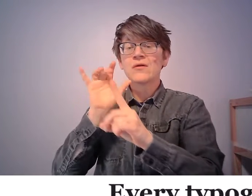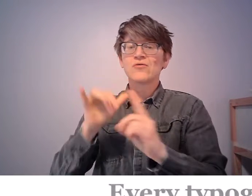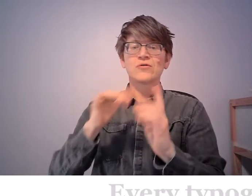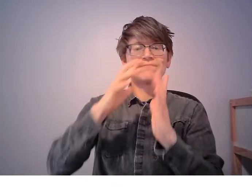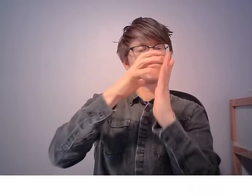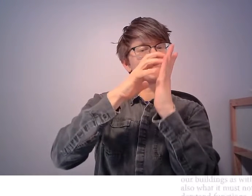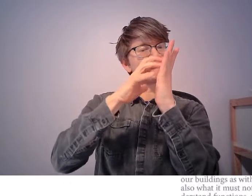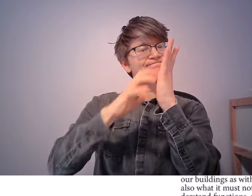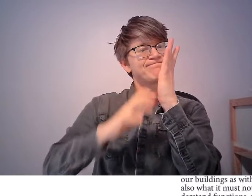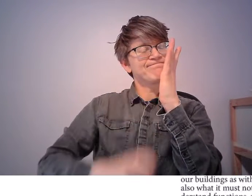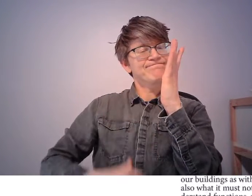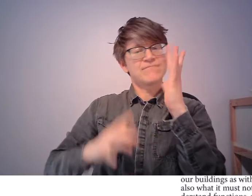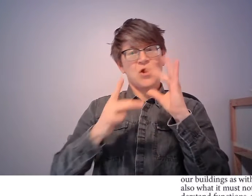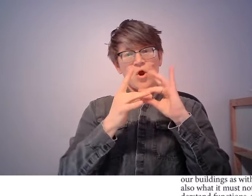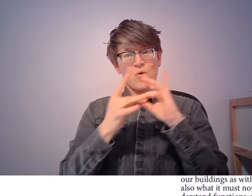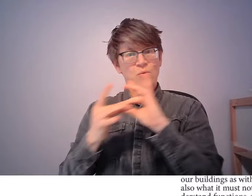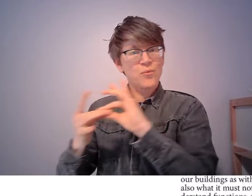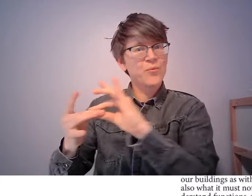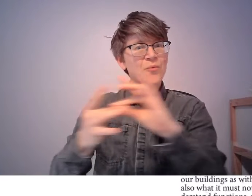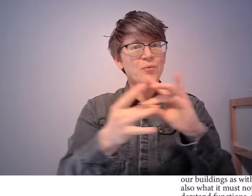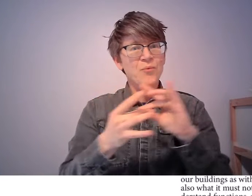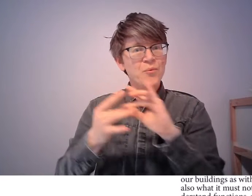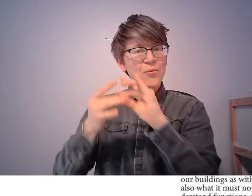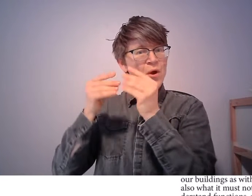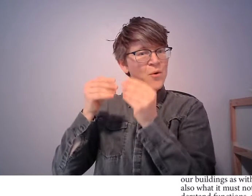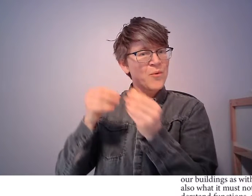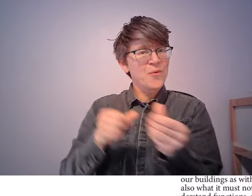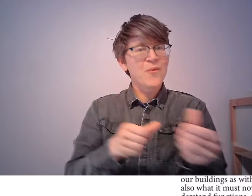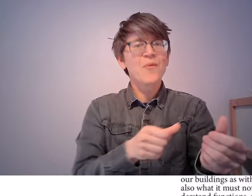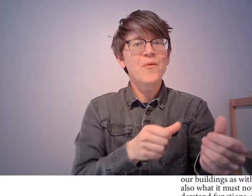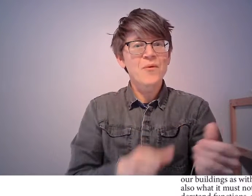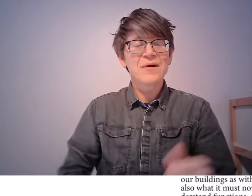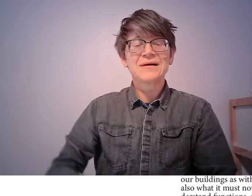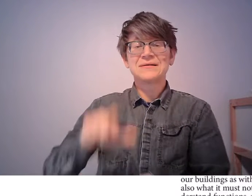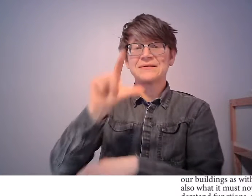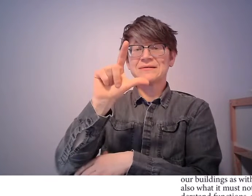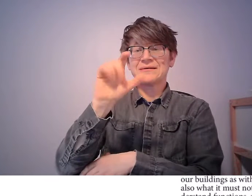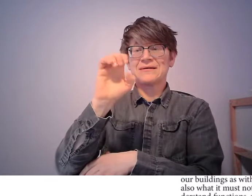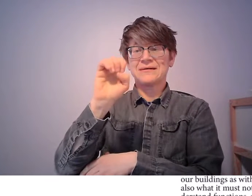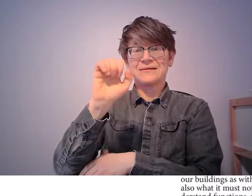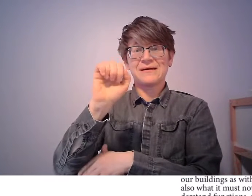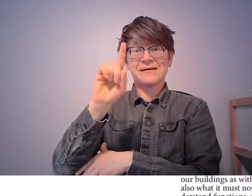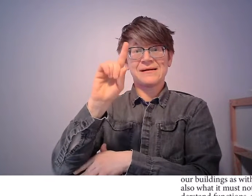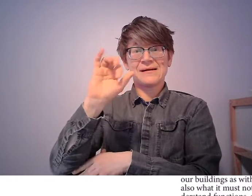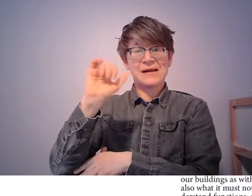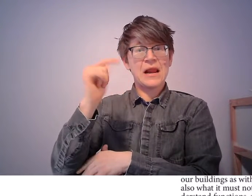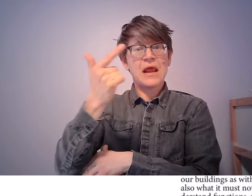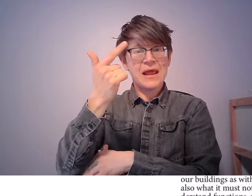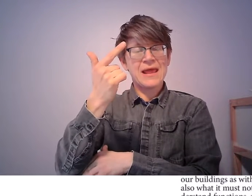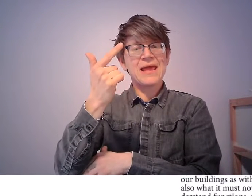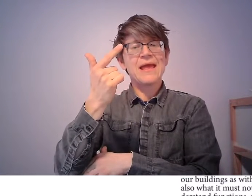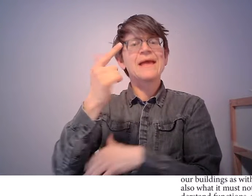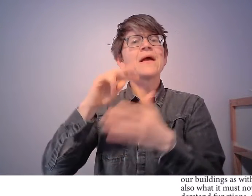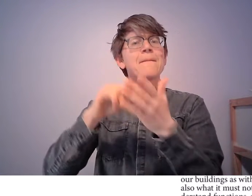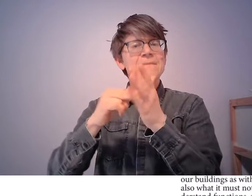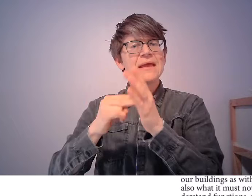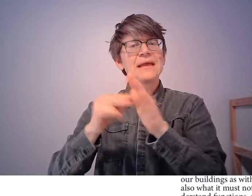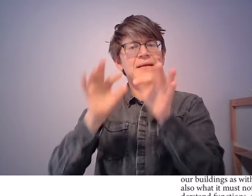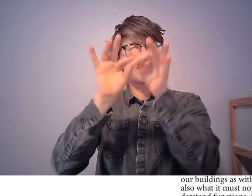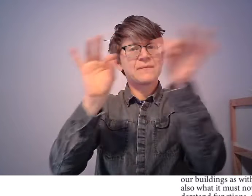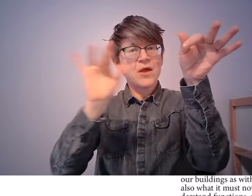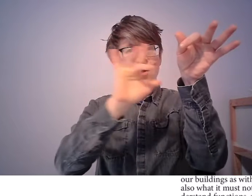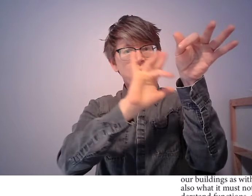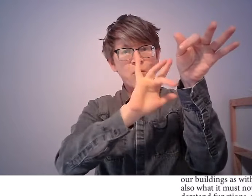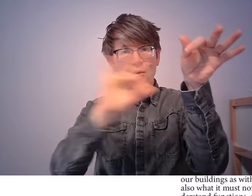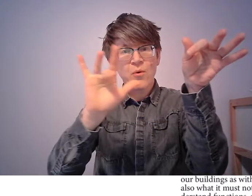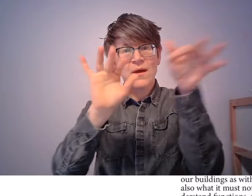whole. Leading affects legibility too. Text type should have enough leading or space between the lines so